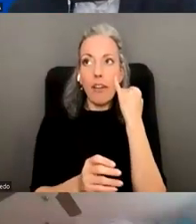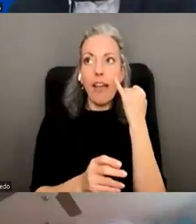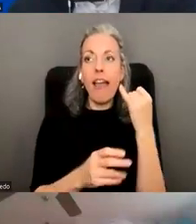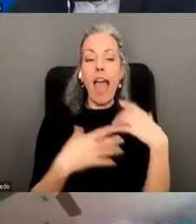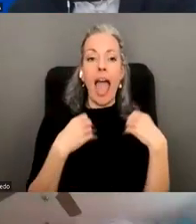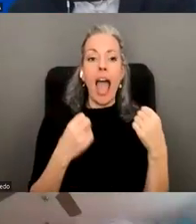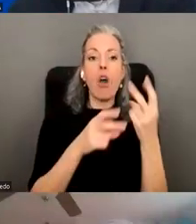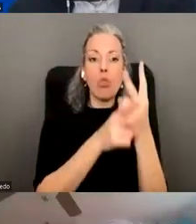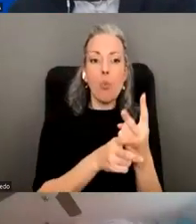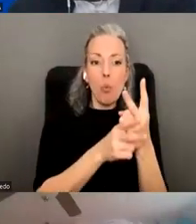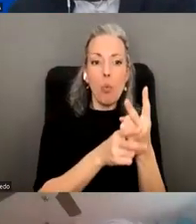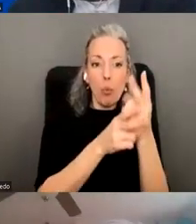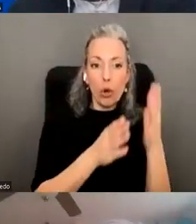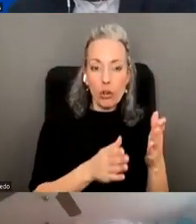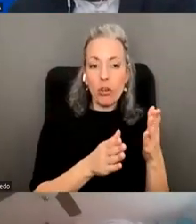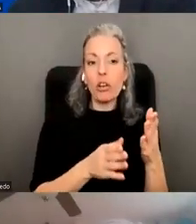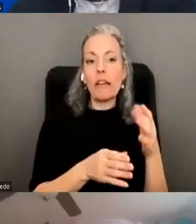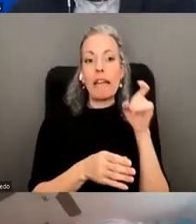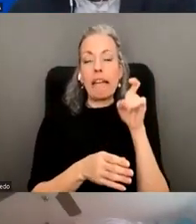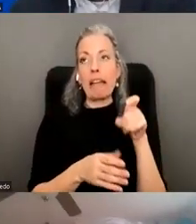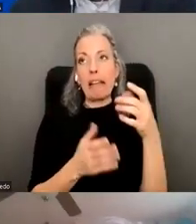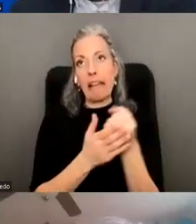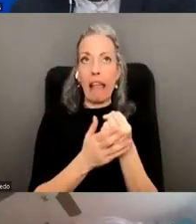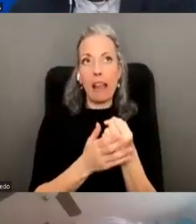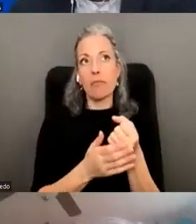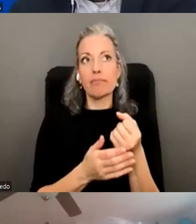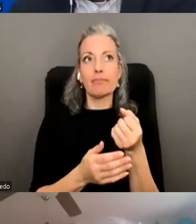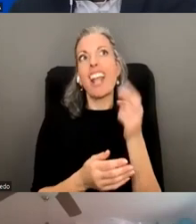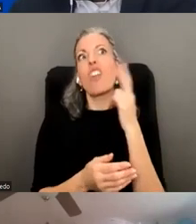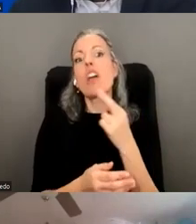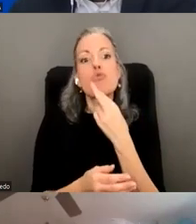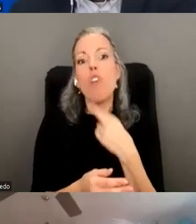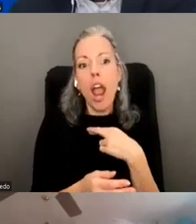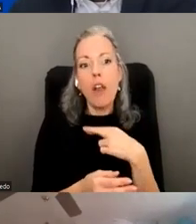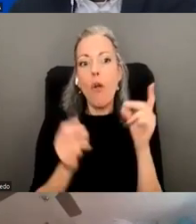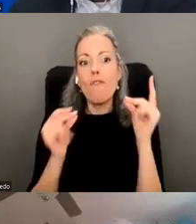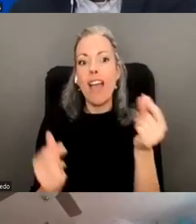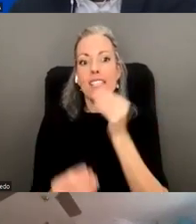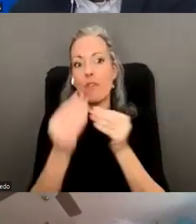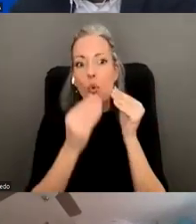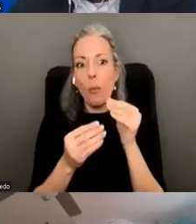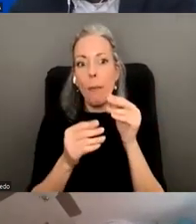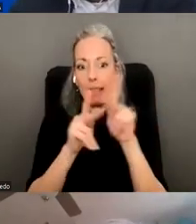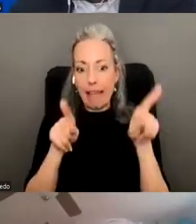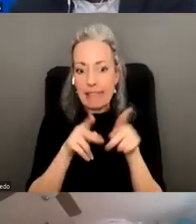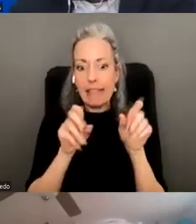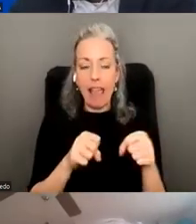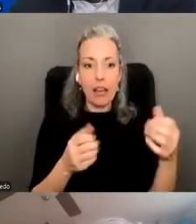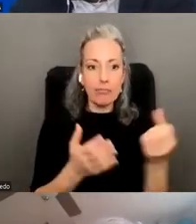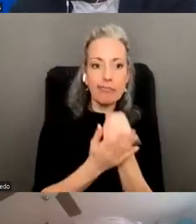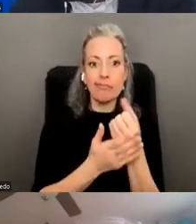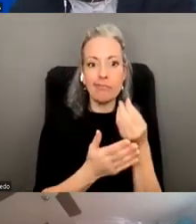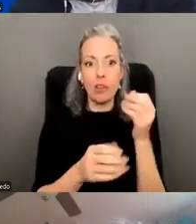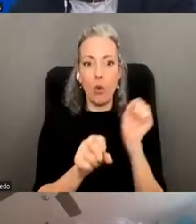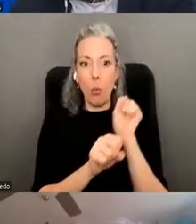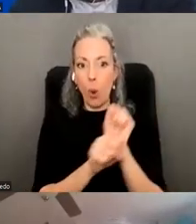a big decision for them to make. So I would definitely look at prevailing wages and minimum wages in those areas